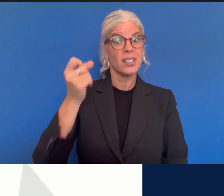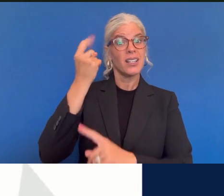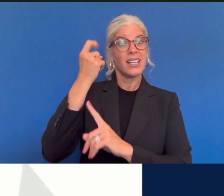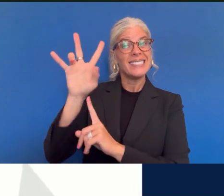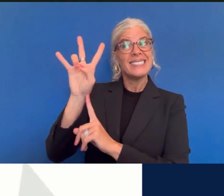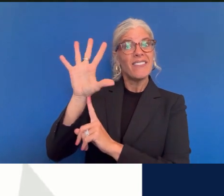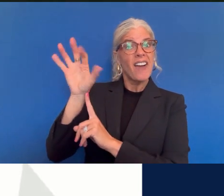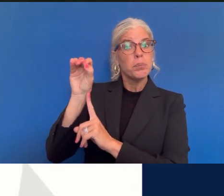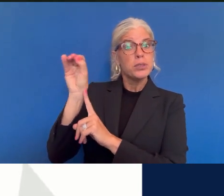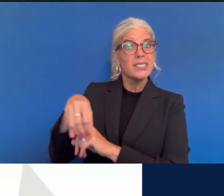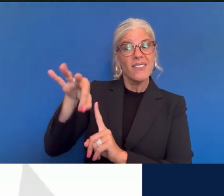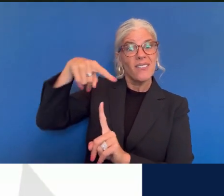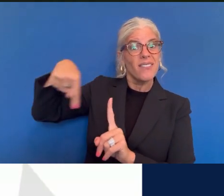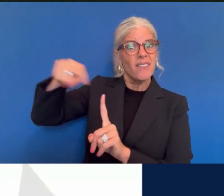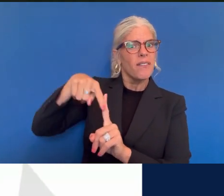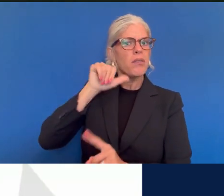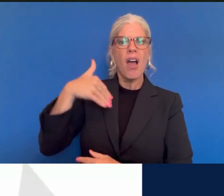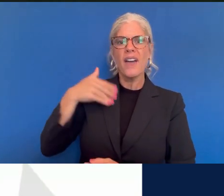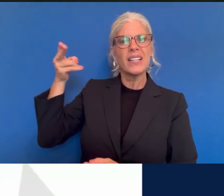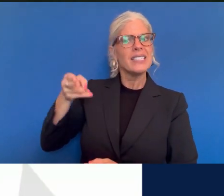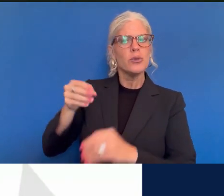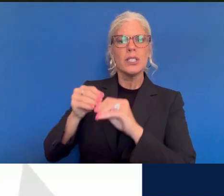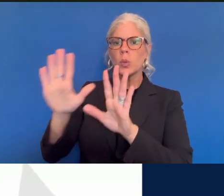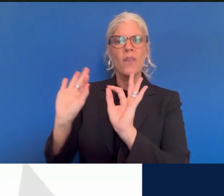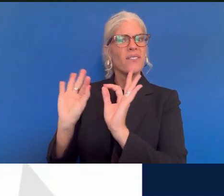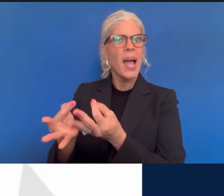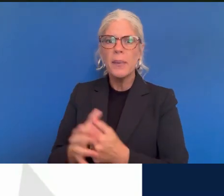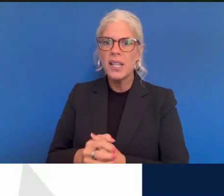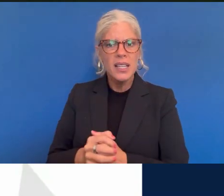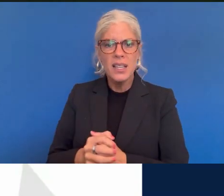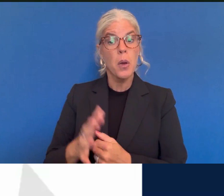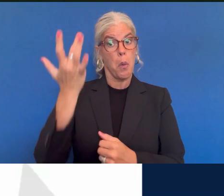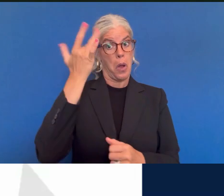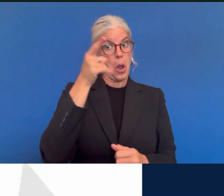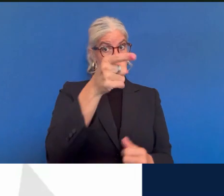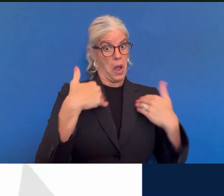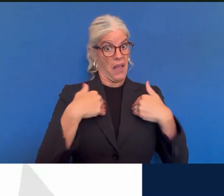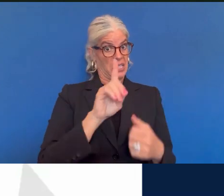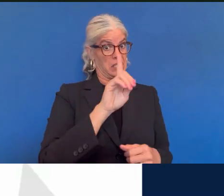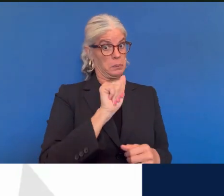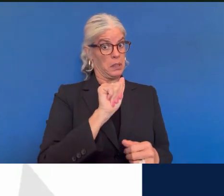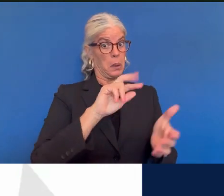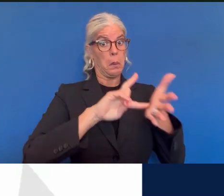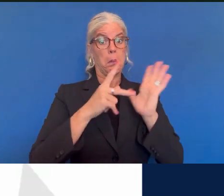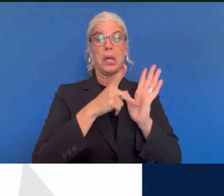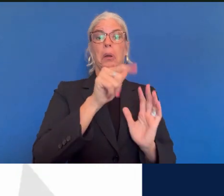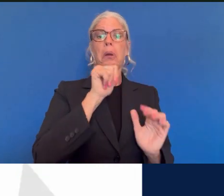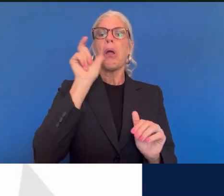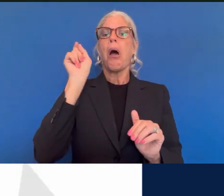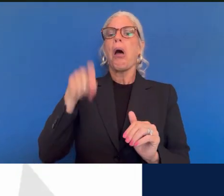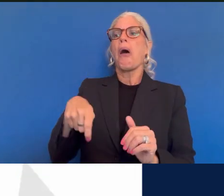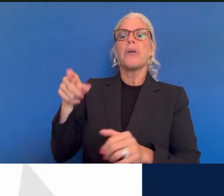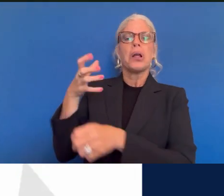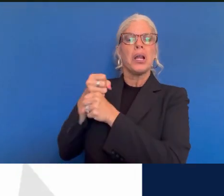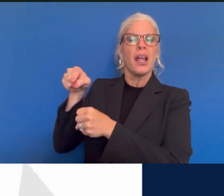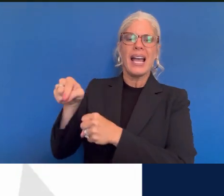75% do not have a history in their family. And just because you have a disability does not take